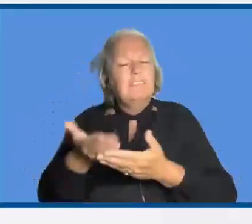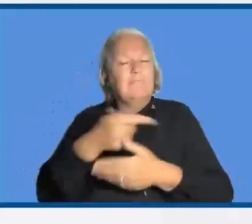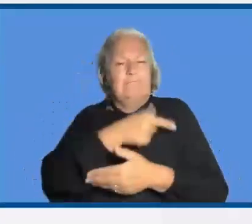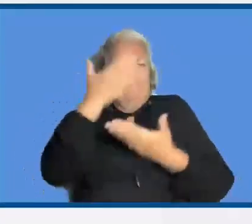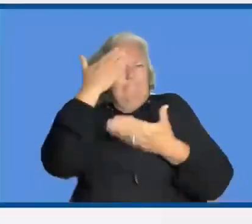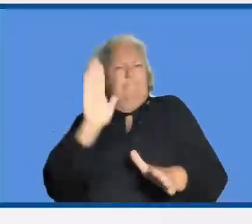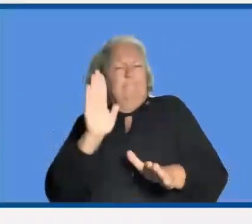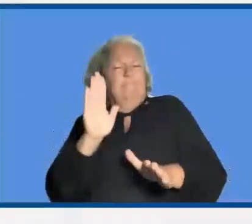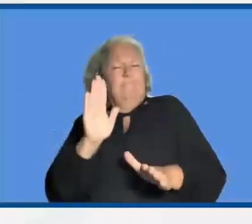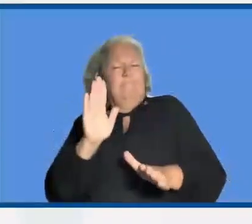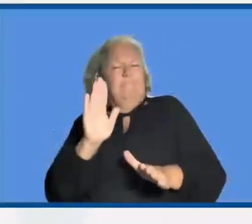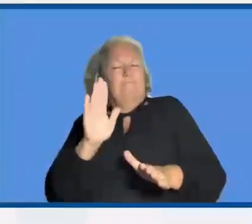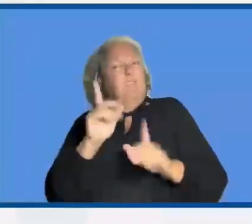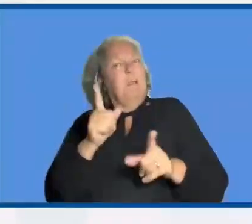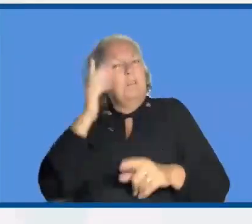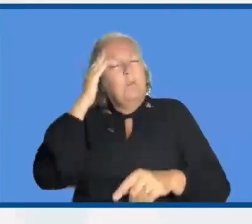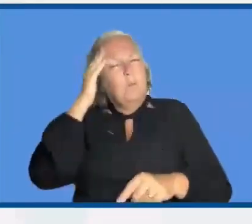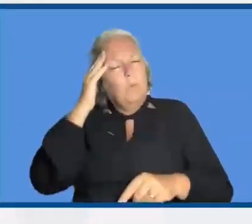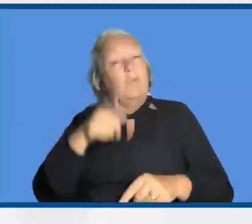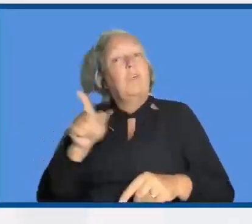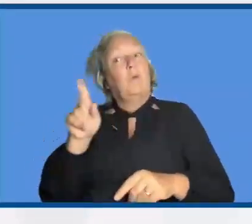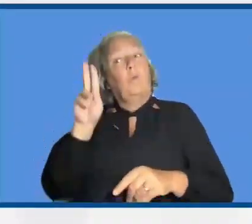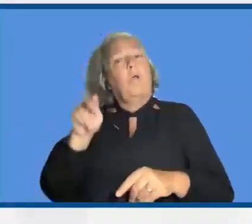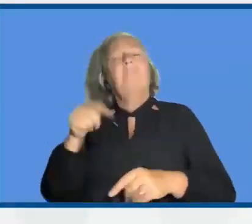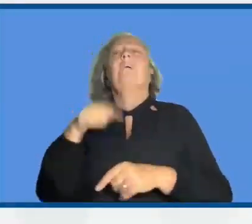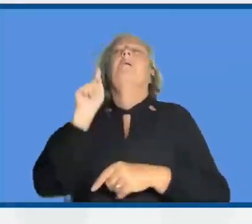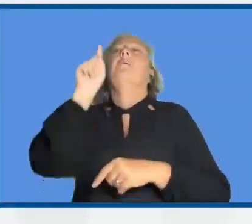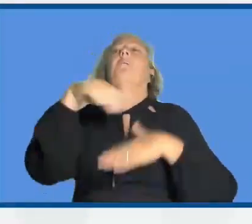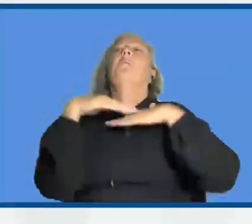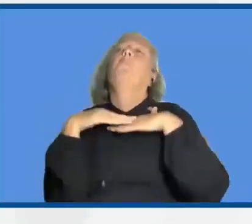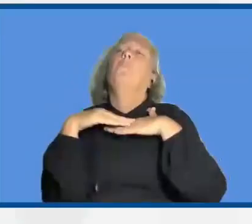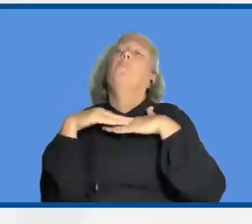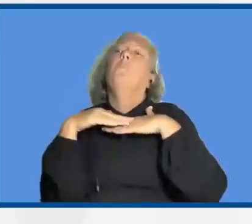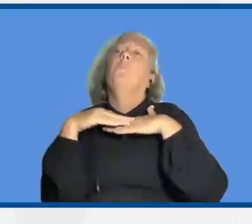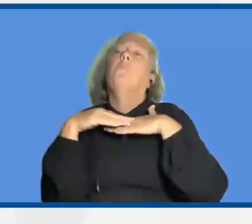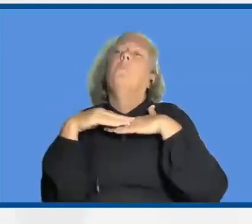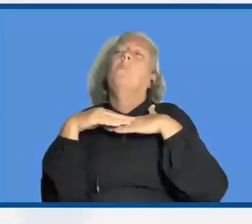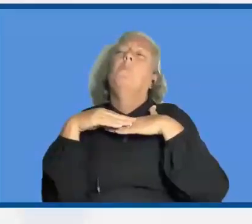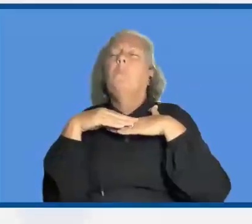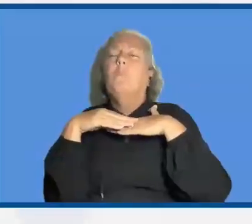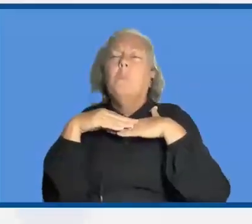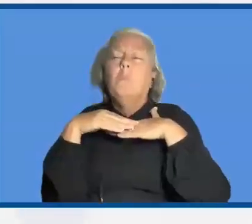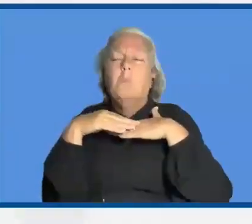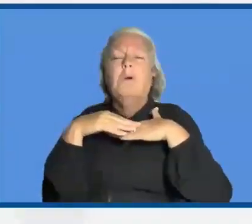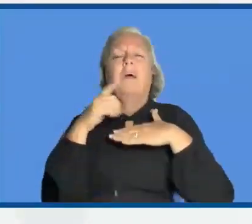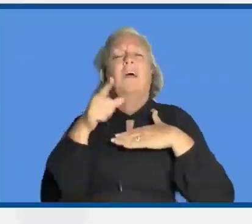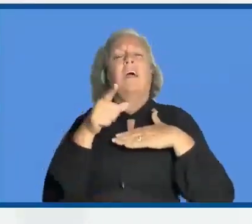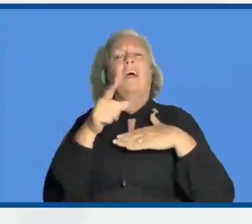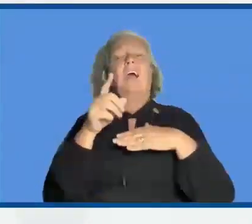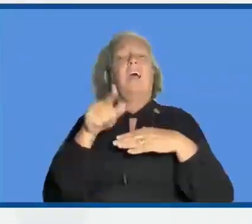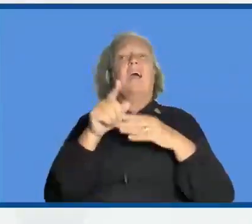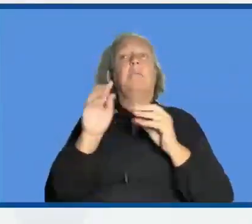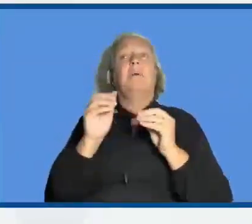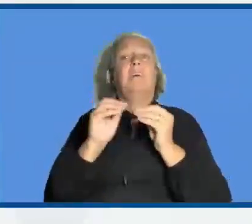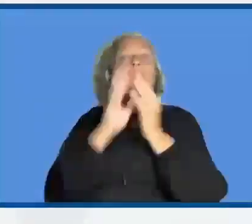It was at the United Nations that I learned how to behave in the event of a fire through the fire drills. So we are